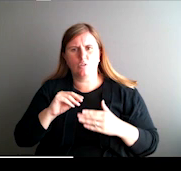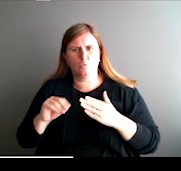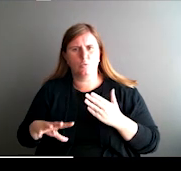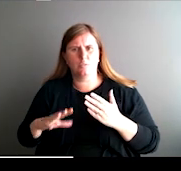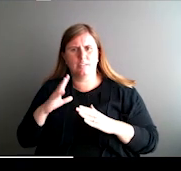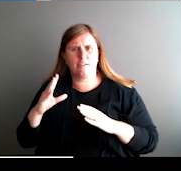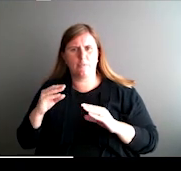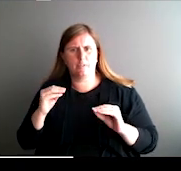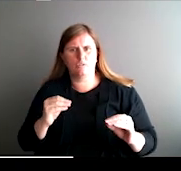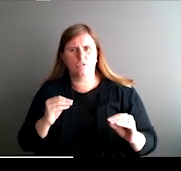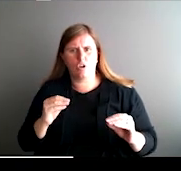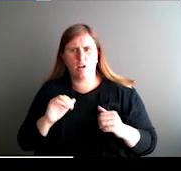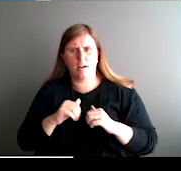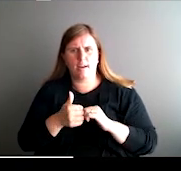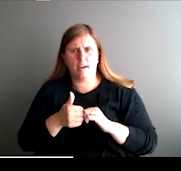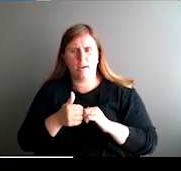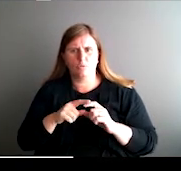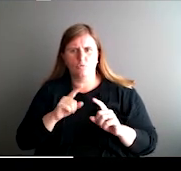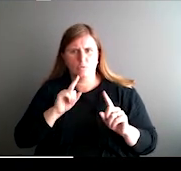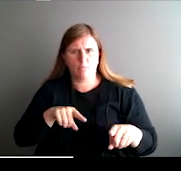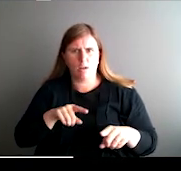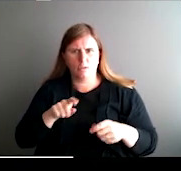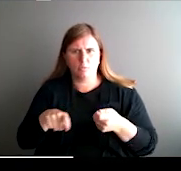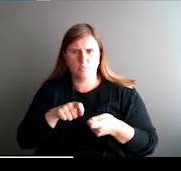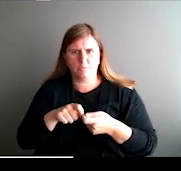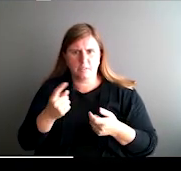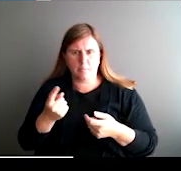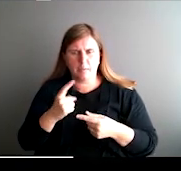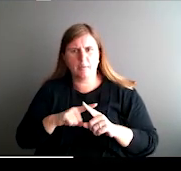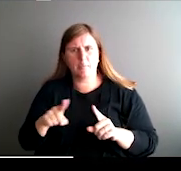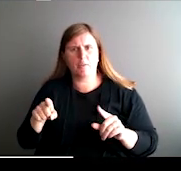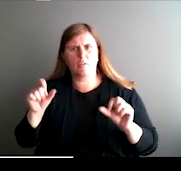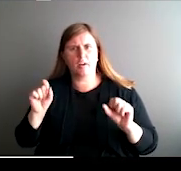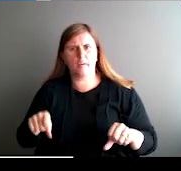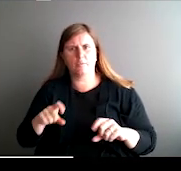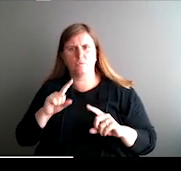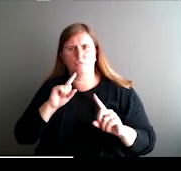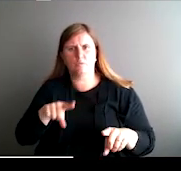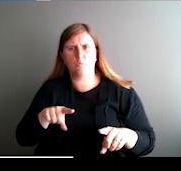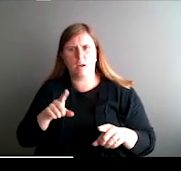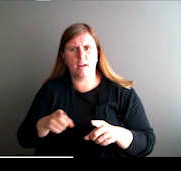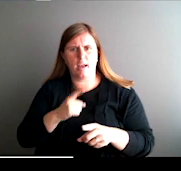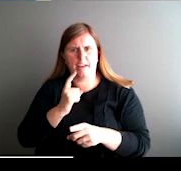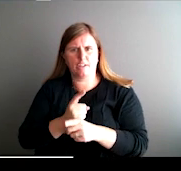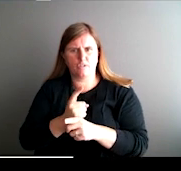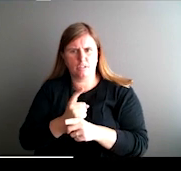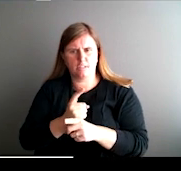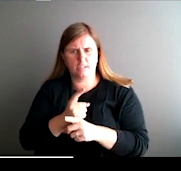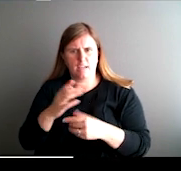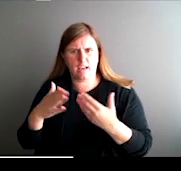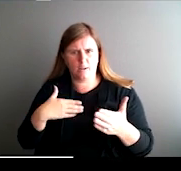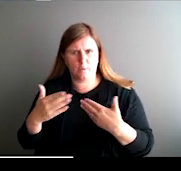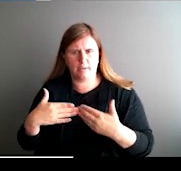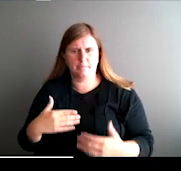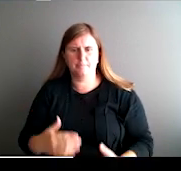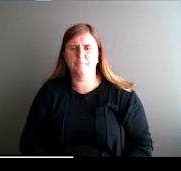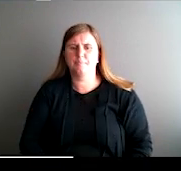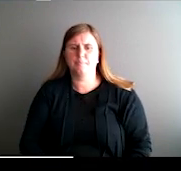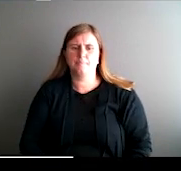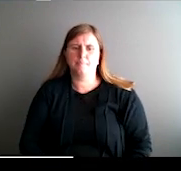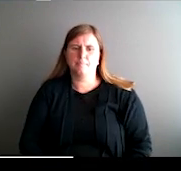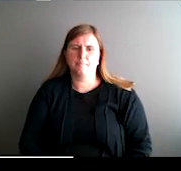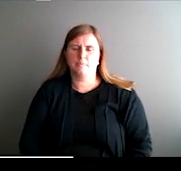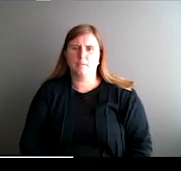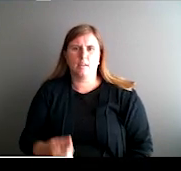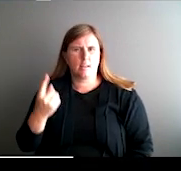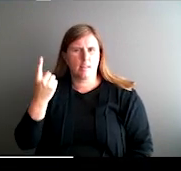taught necessarily how to respond to something, but they're able to respond accurately anyway. Just